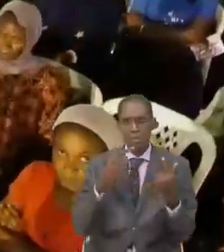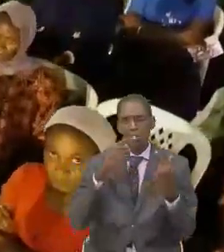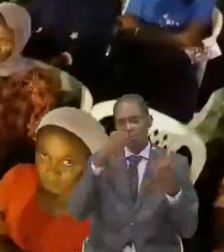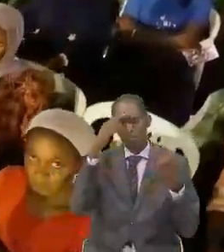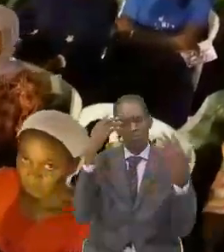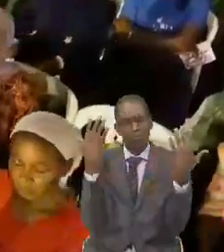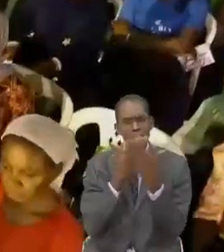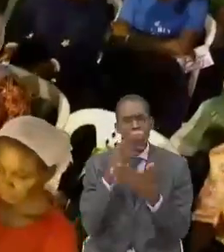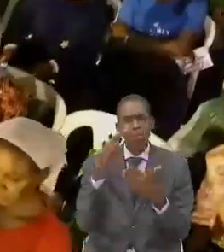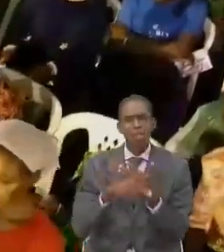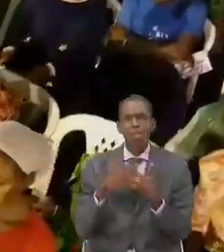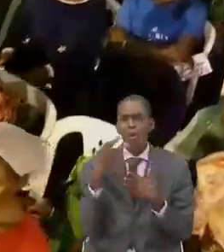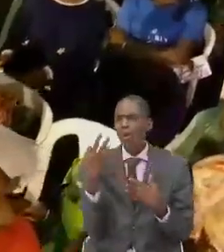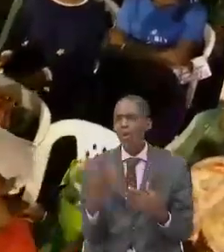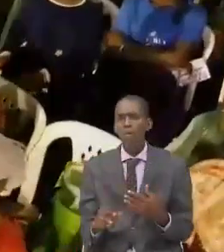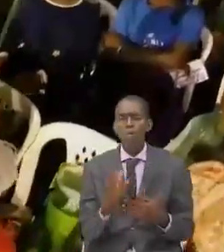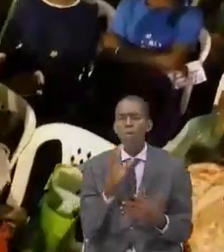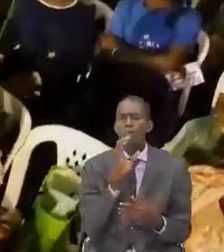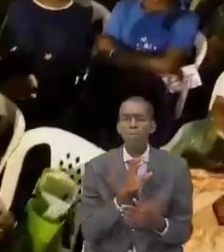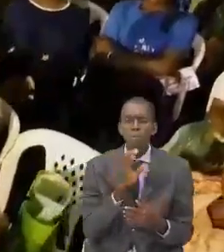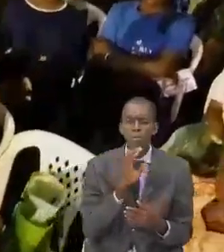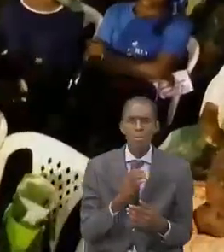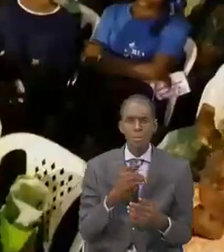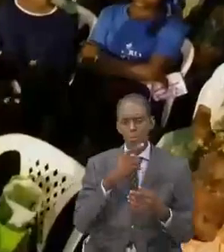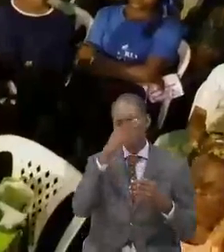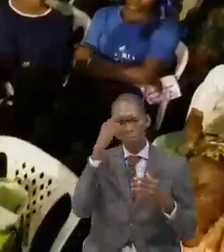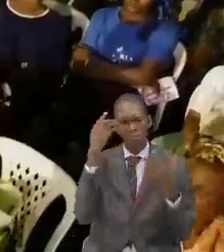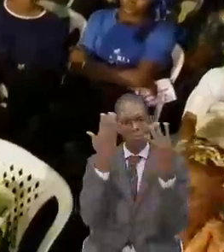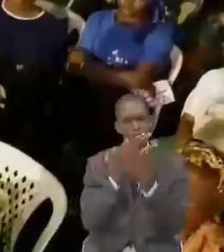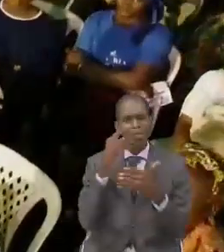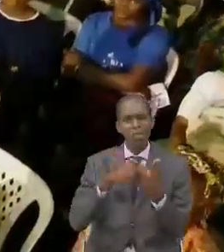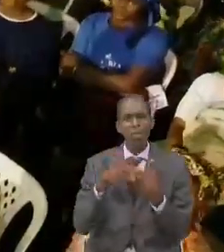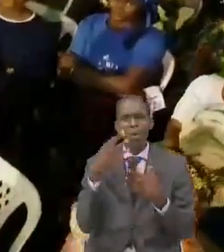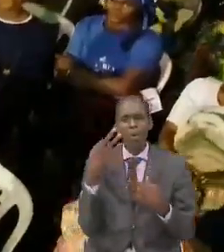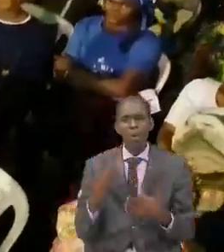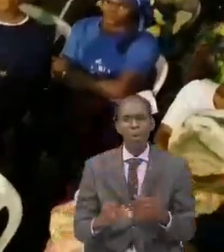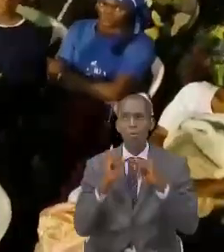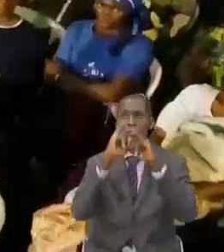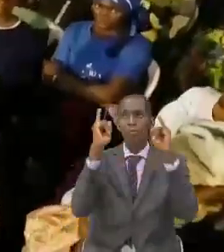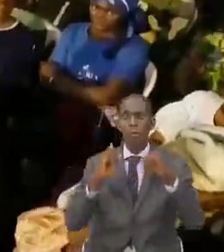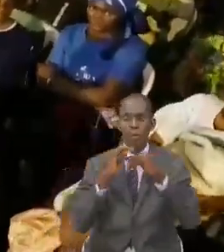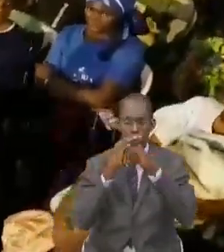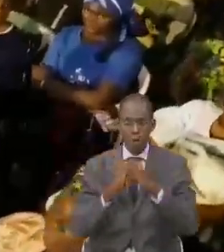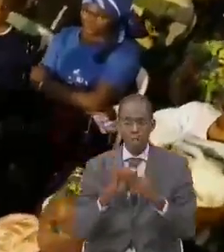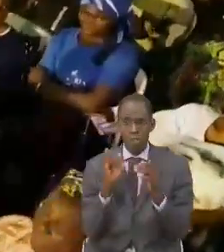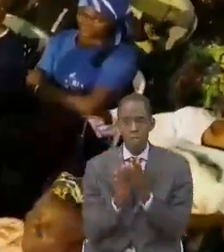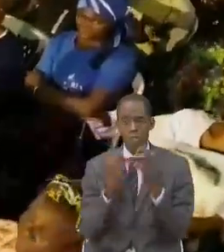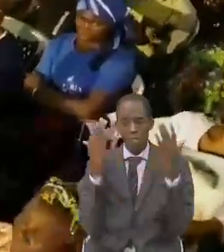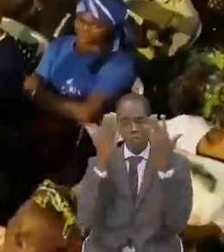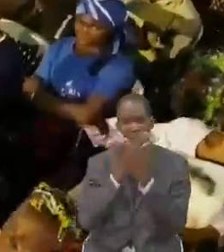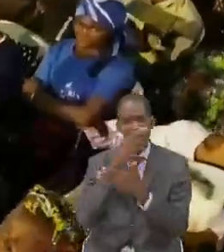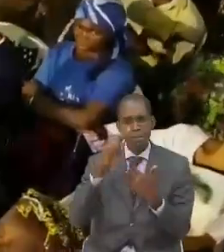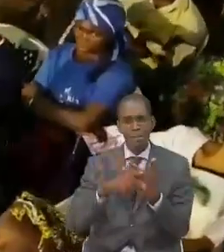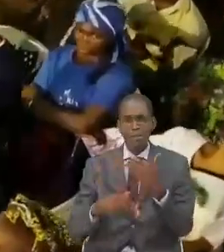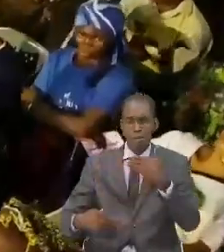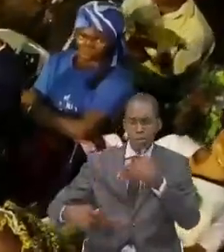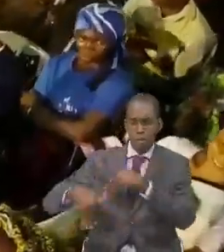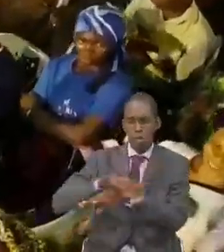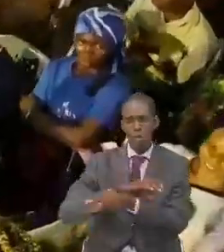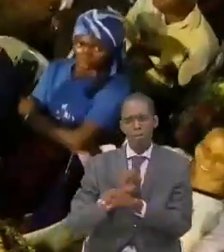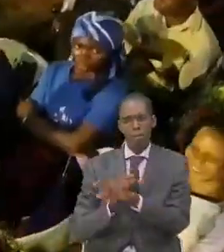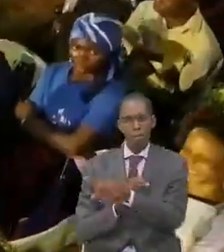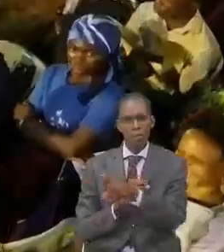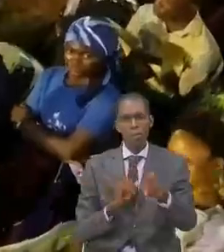of sin, in the darkness of evil, in the darkness of occultism, in the darkness of idol worship, and